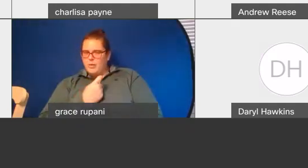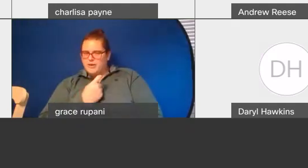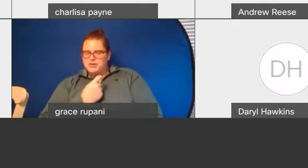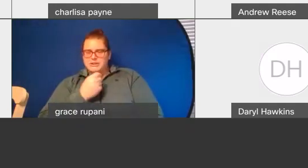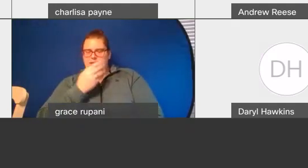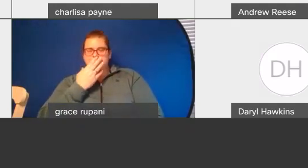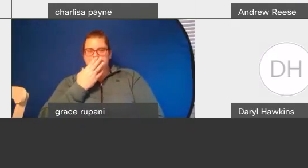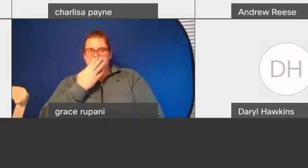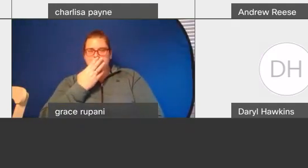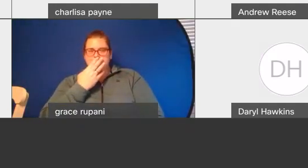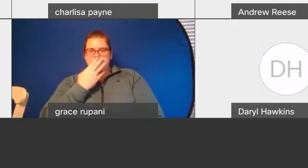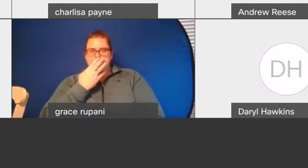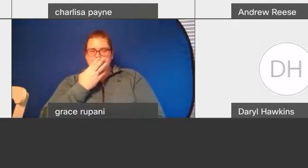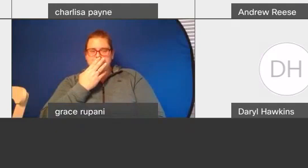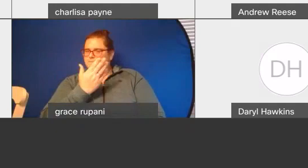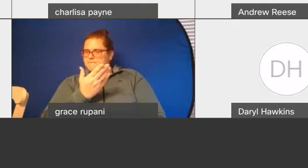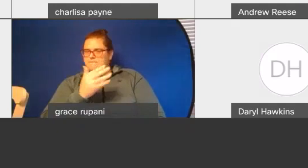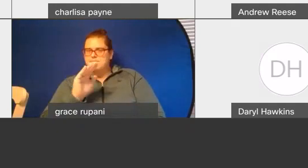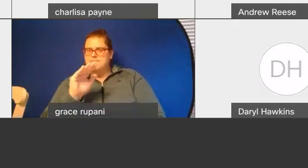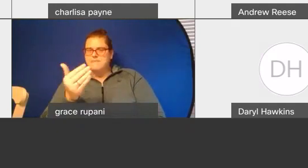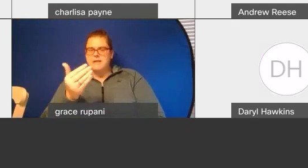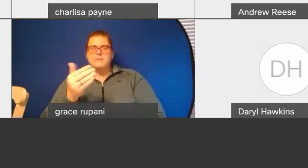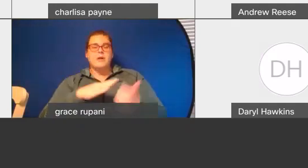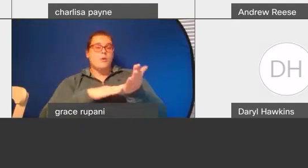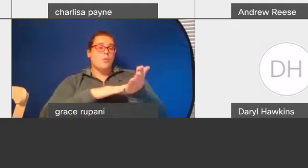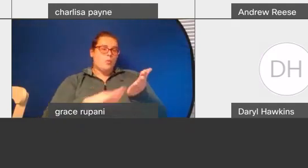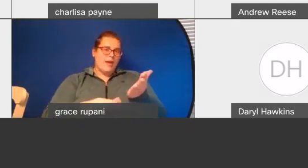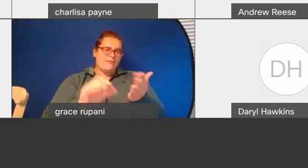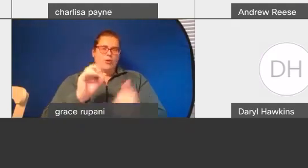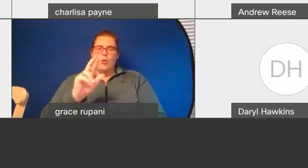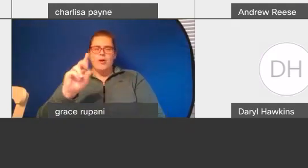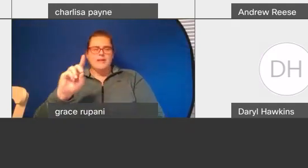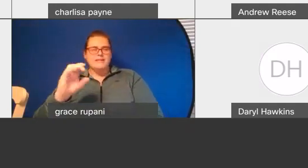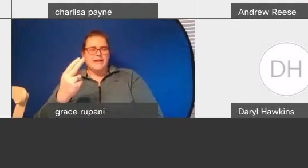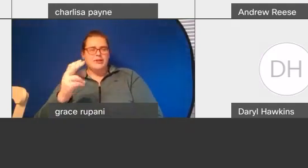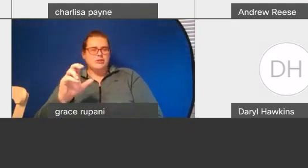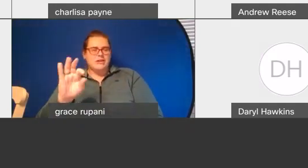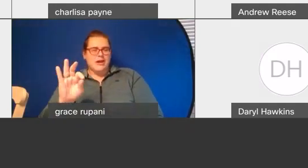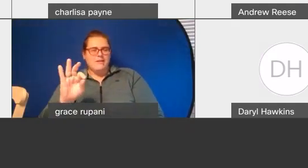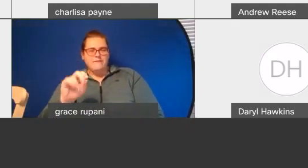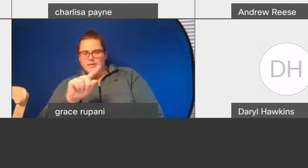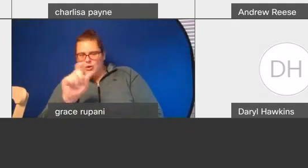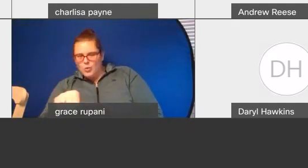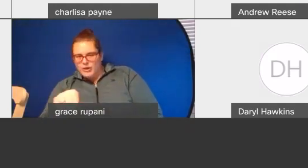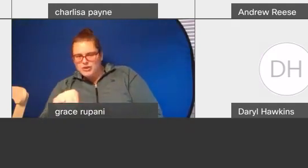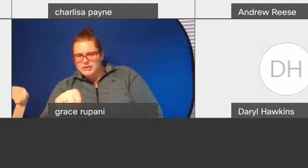it's like a waiver / DHCF question in terms of whether